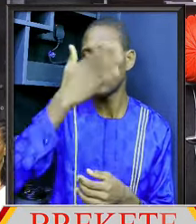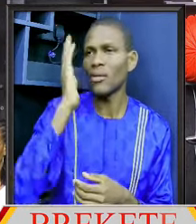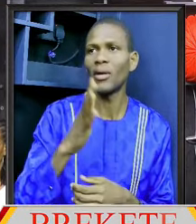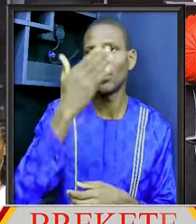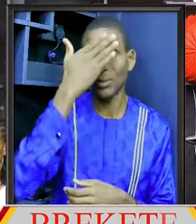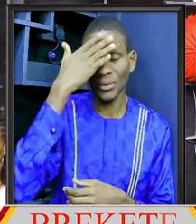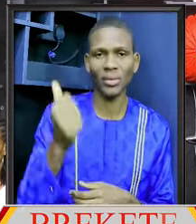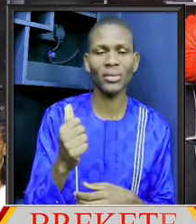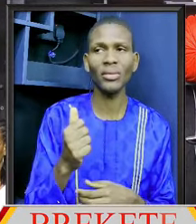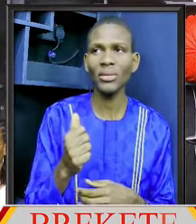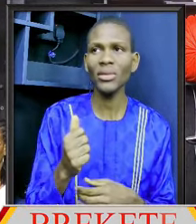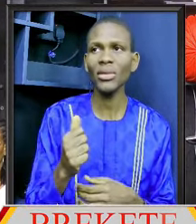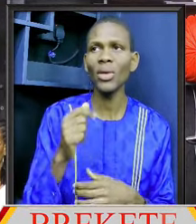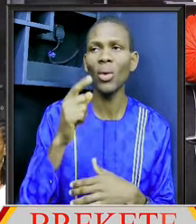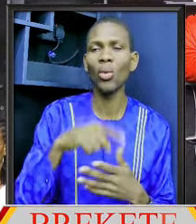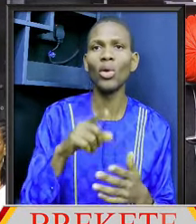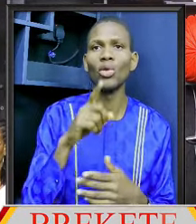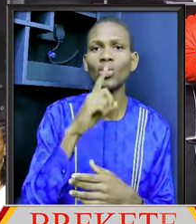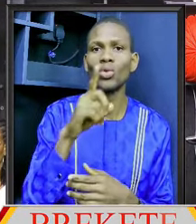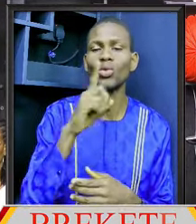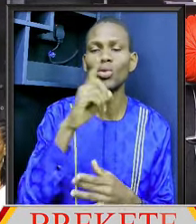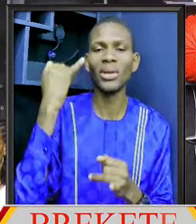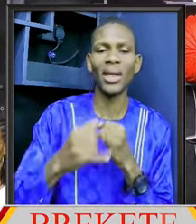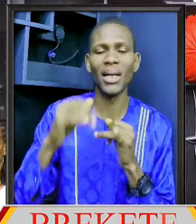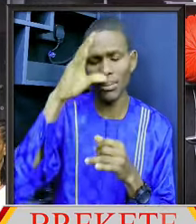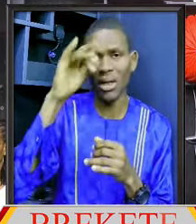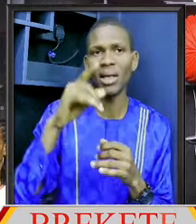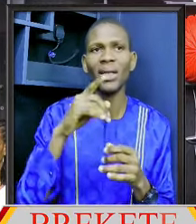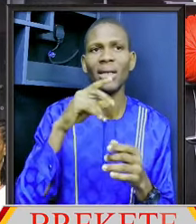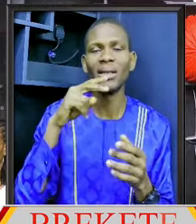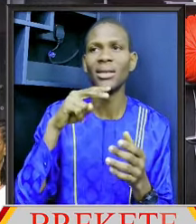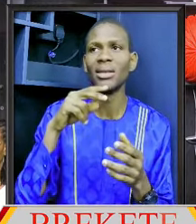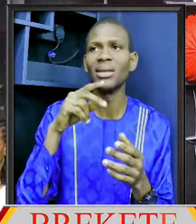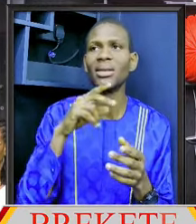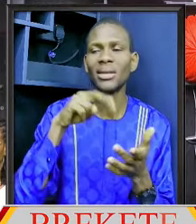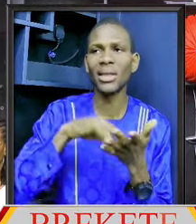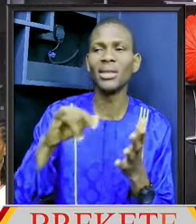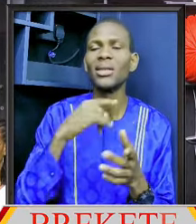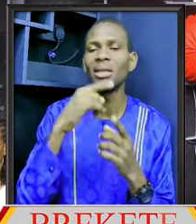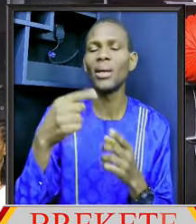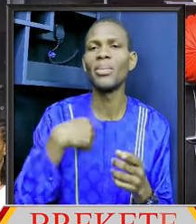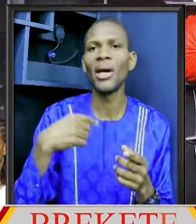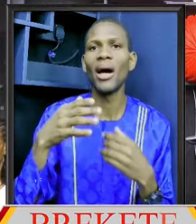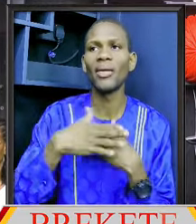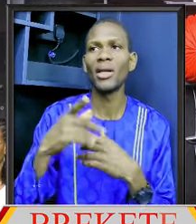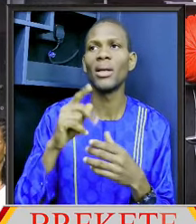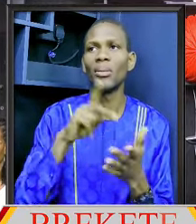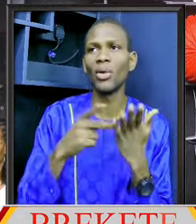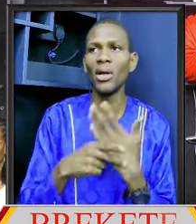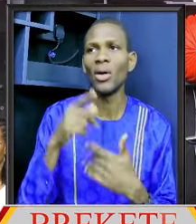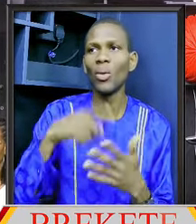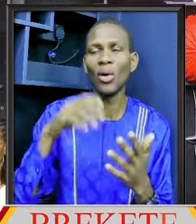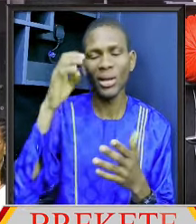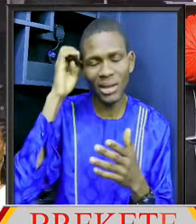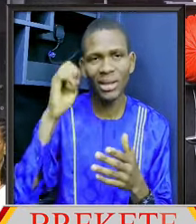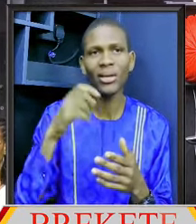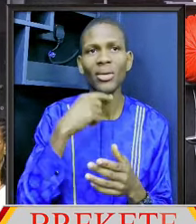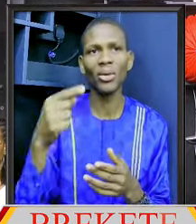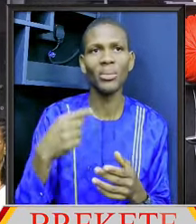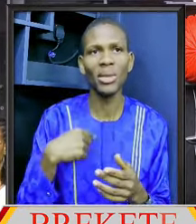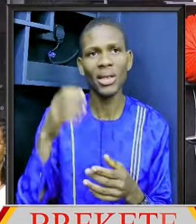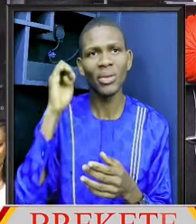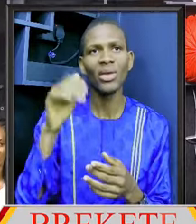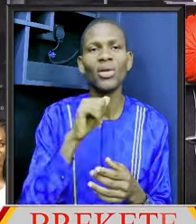waiting true last man standing tell me after the program. Austin. Waiting he tell me I no go forget